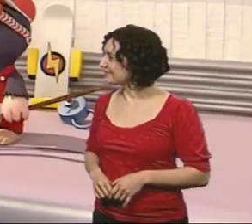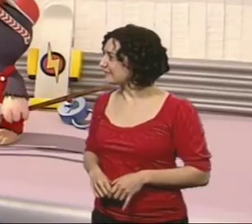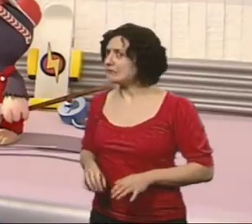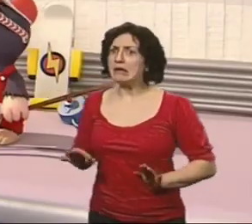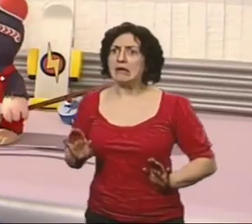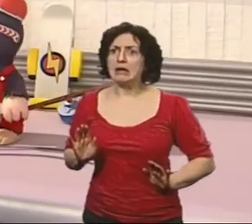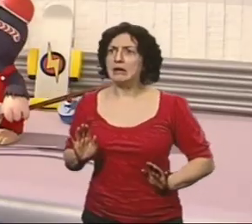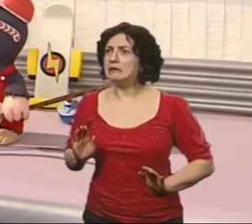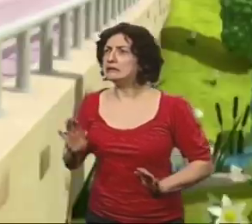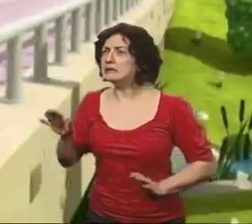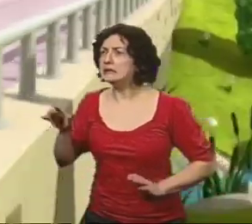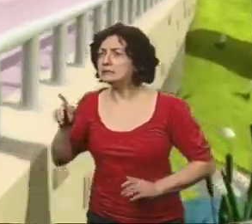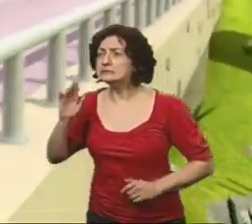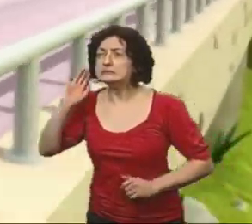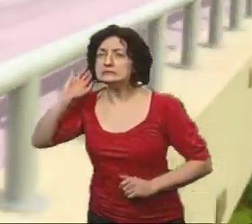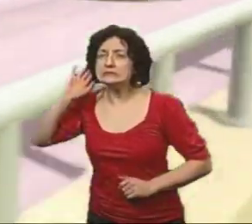Can you hear something?